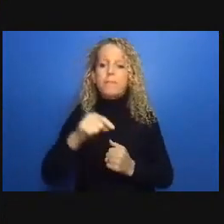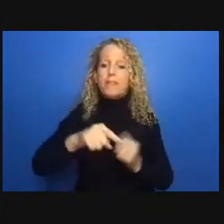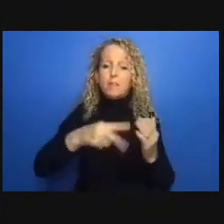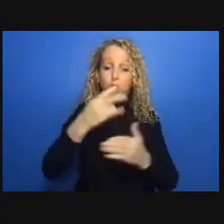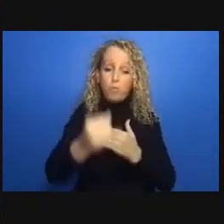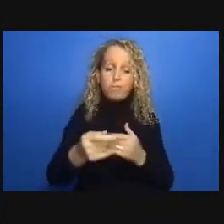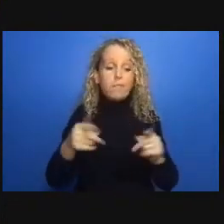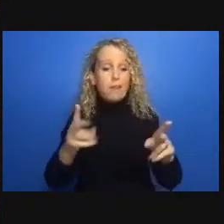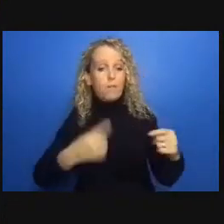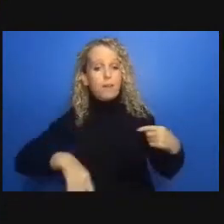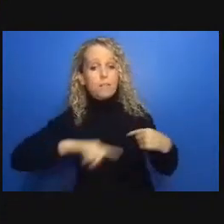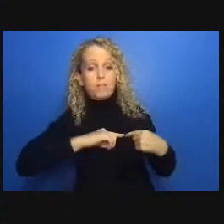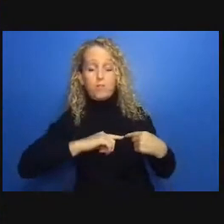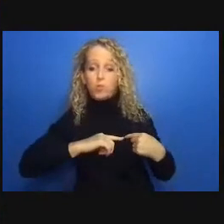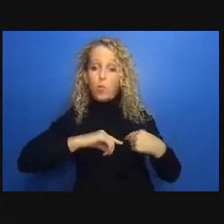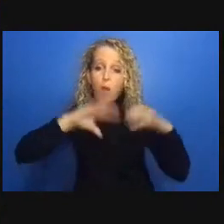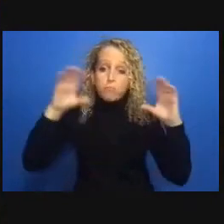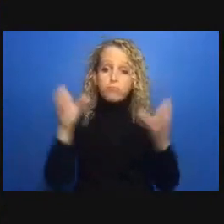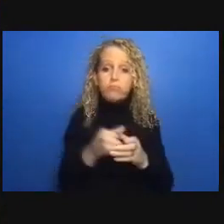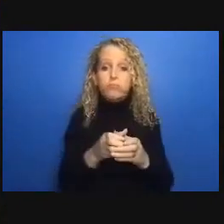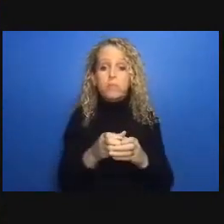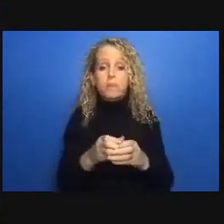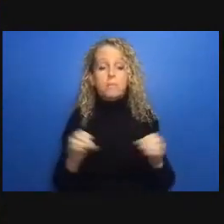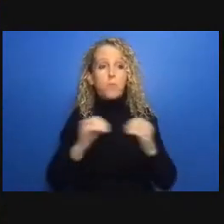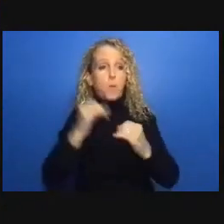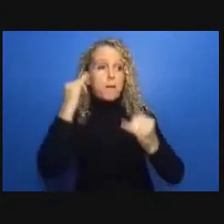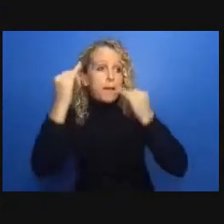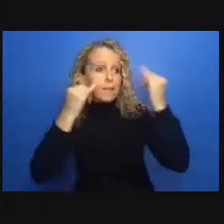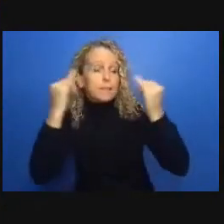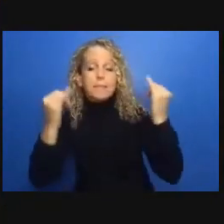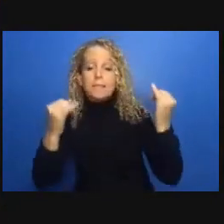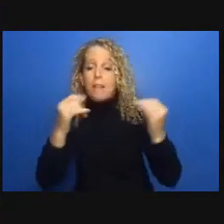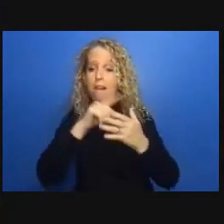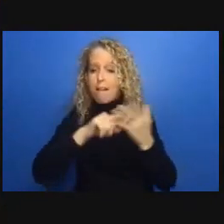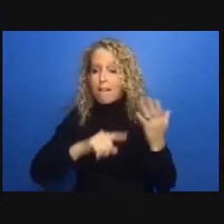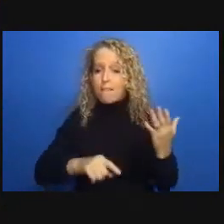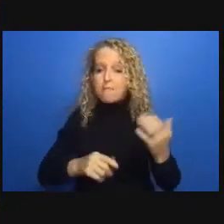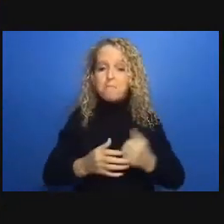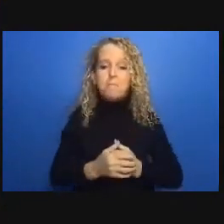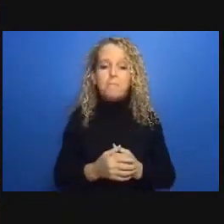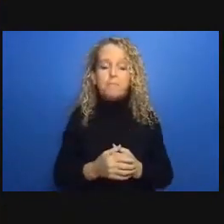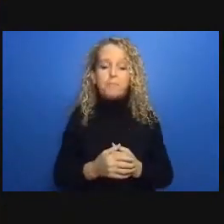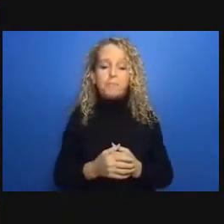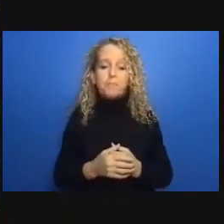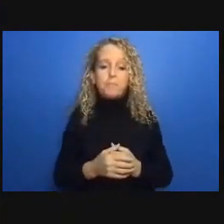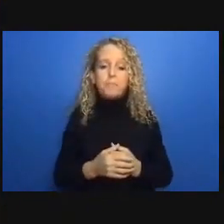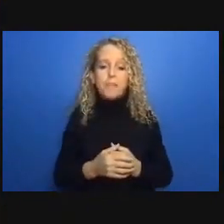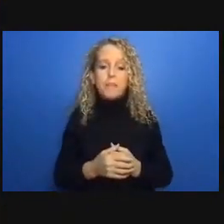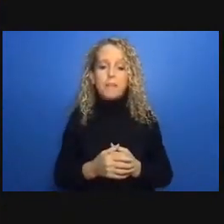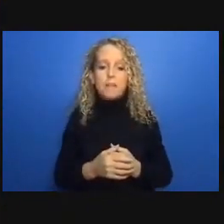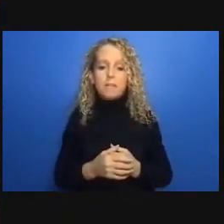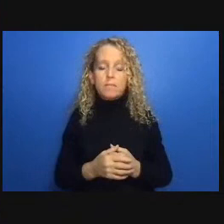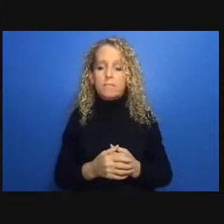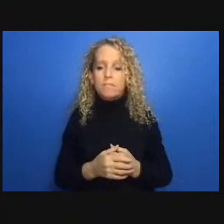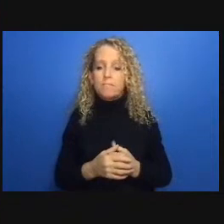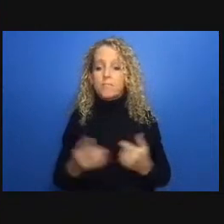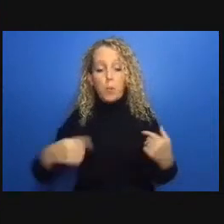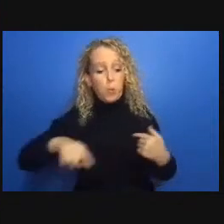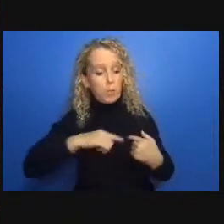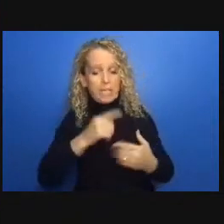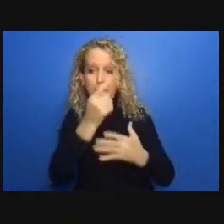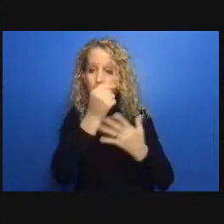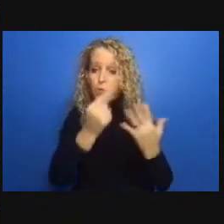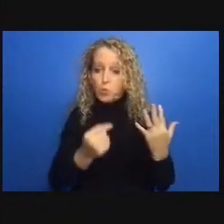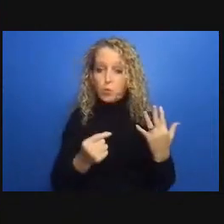together and has really given us some food for thought with some examples that we can take and we can action on. And my